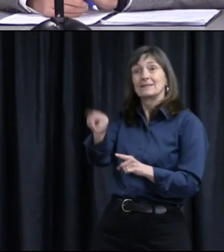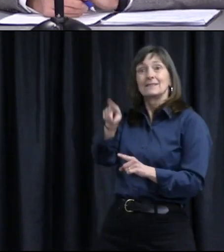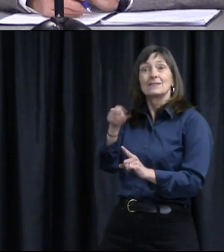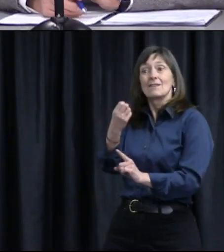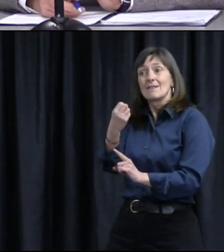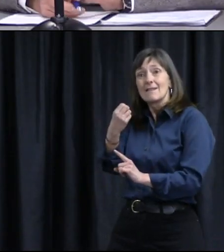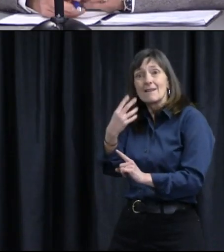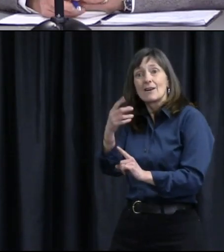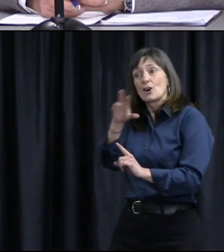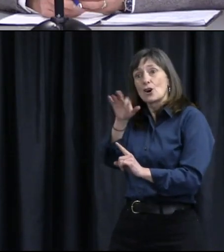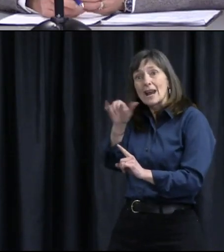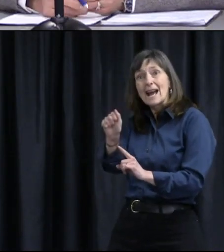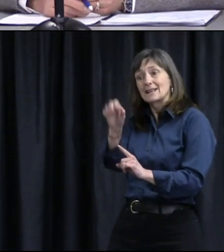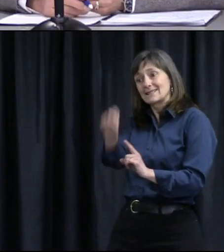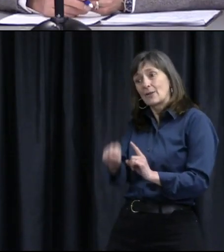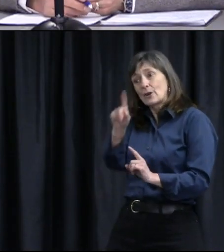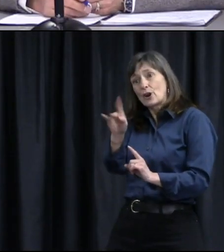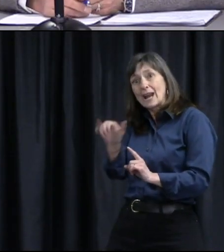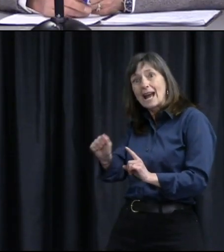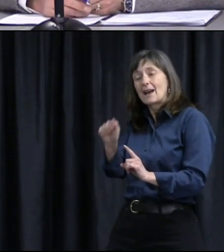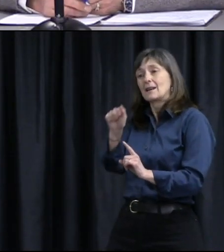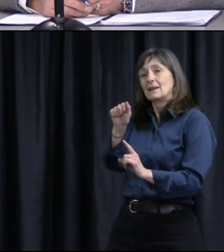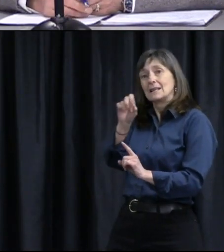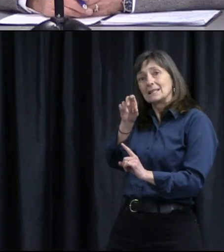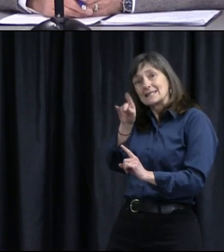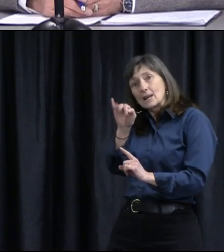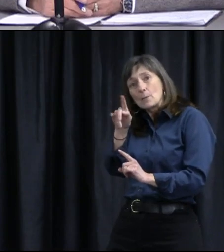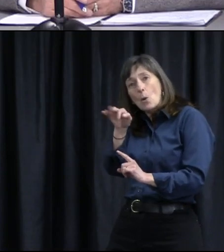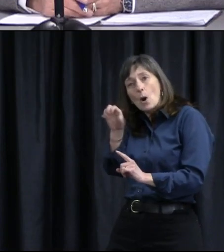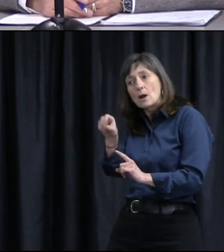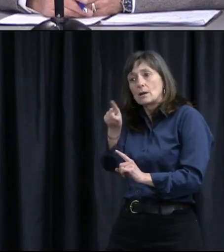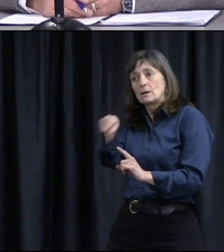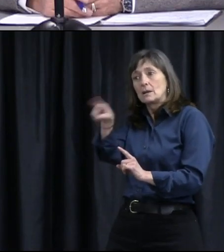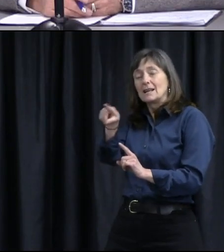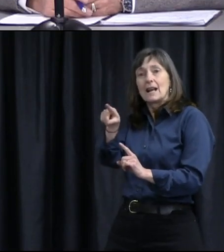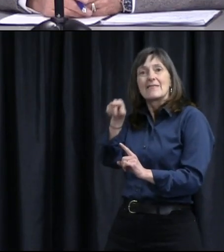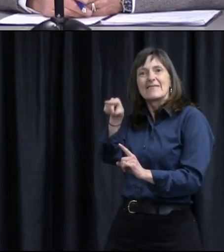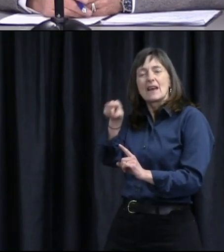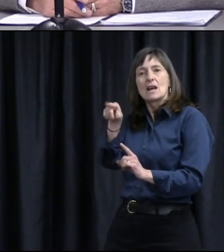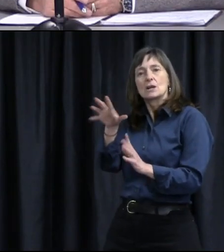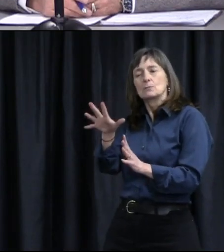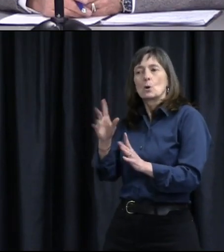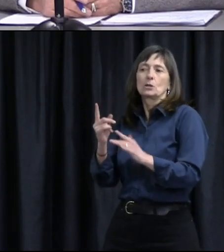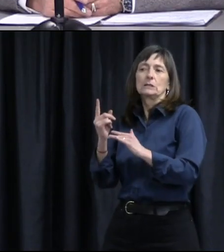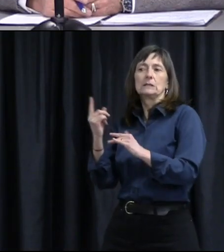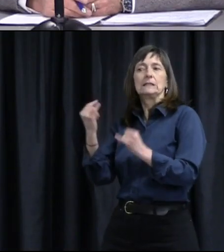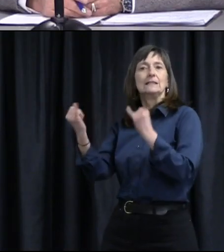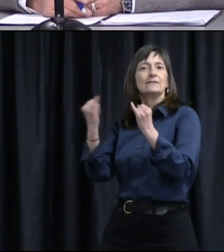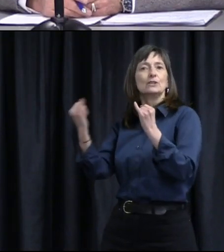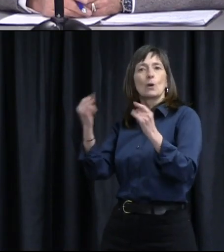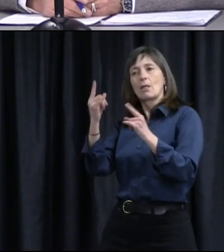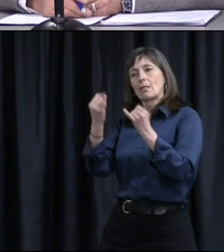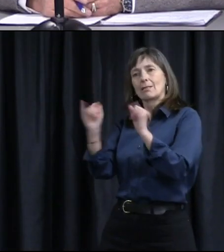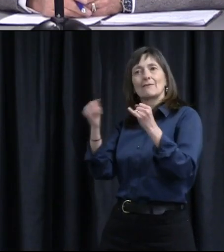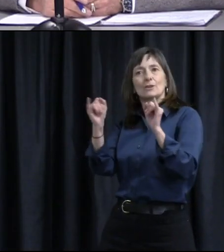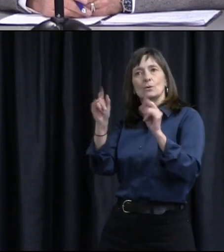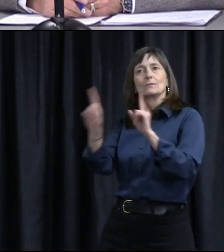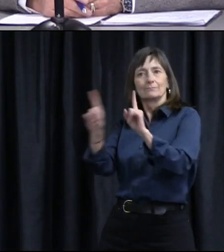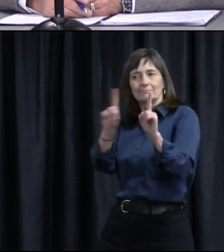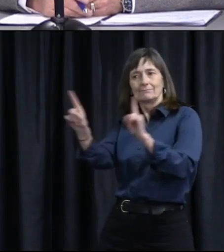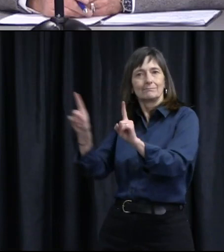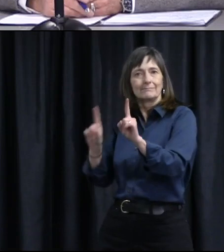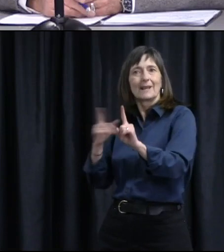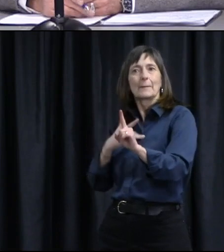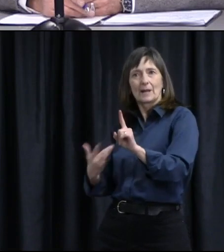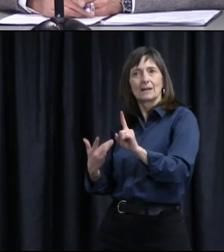more authoritarian than ours. They are much less individualistic by nature in general. And we have a challenge